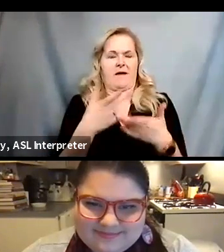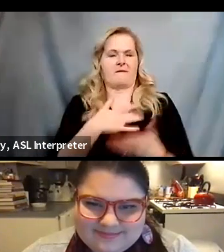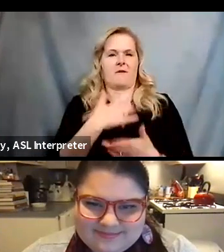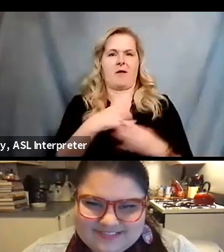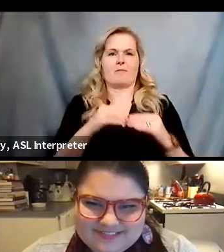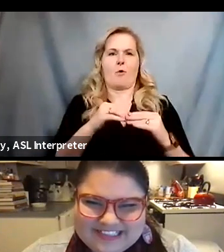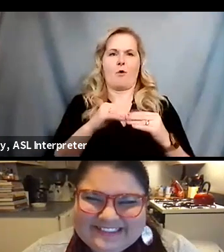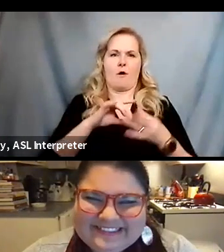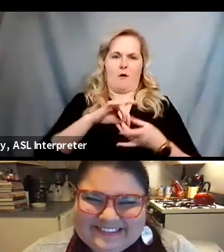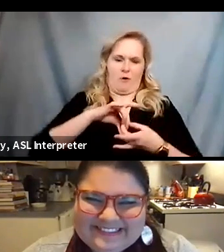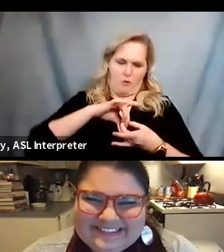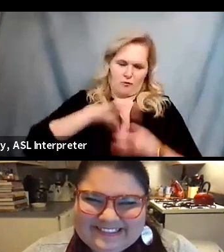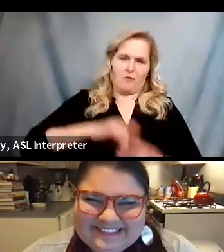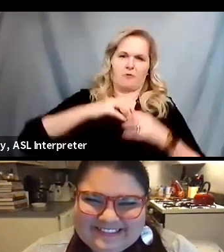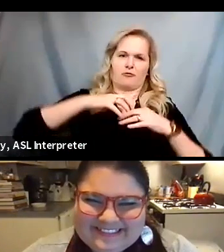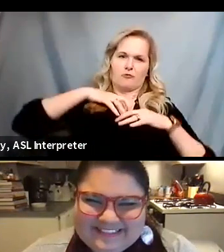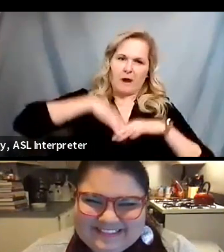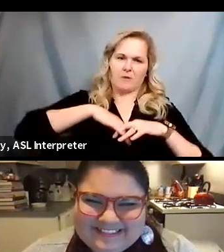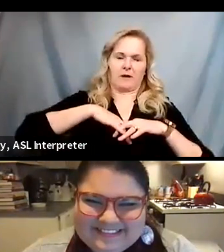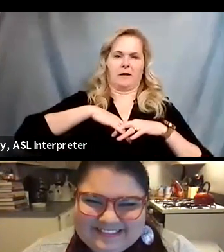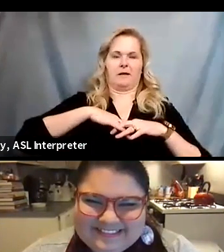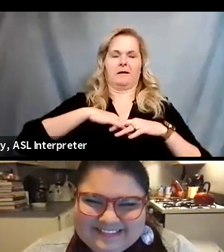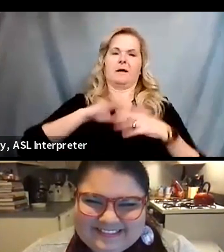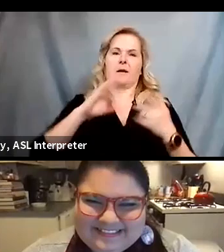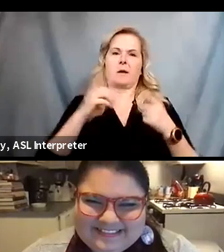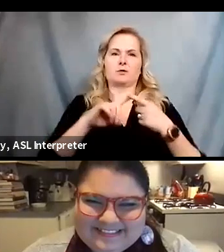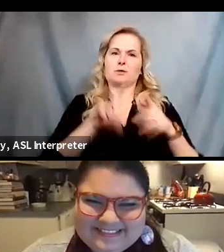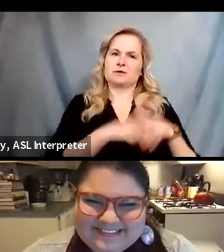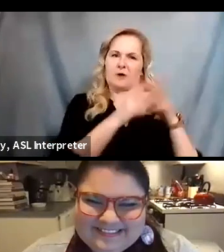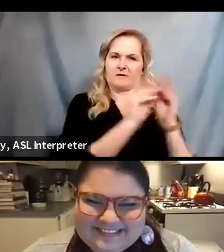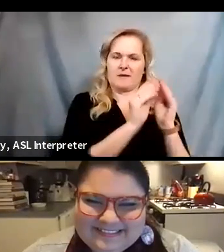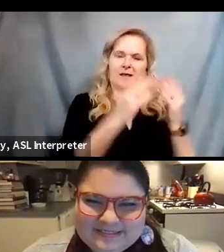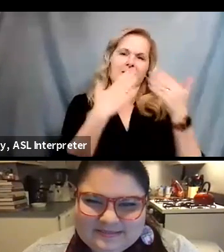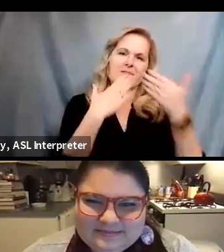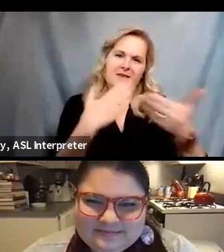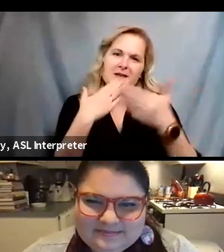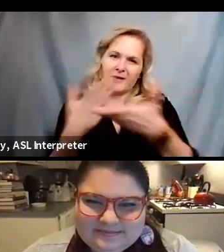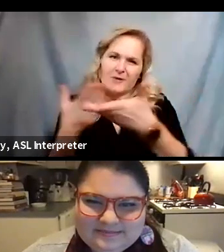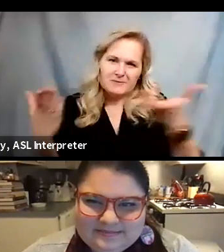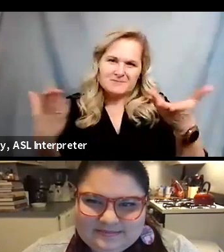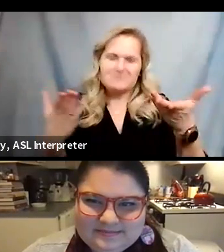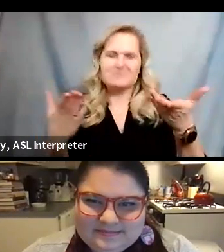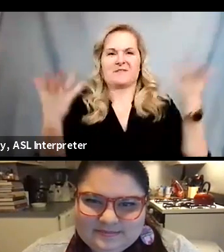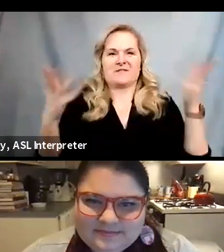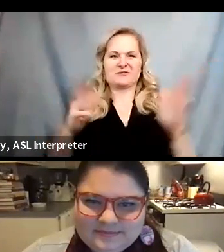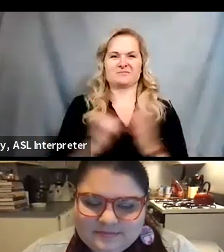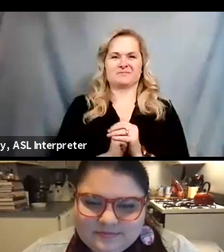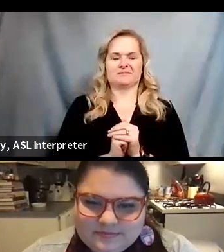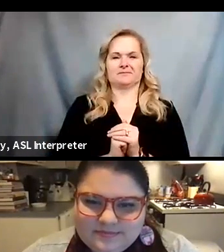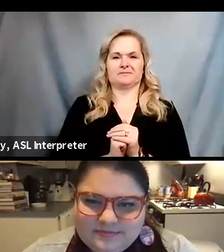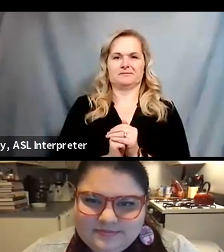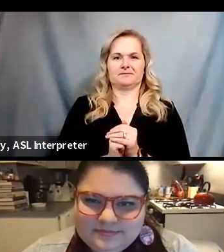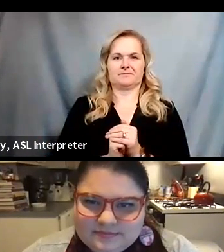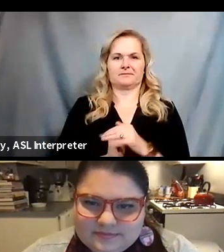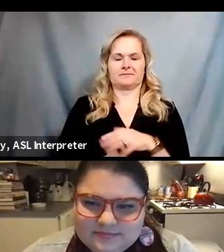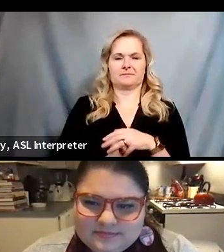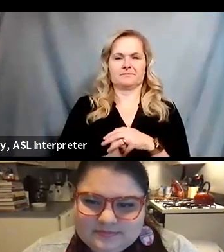grounded than I did when I landed here. So thank you, Marcy. Check.